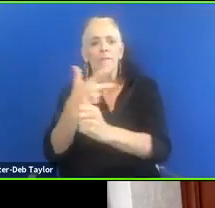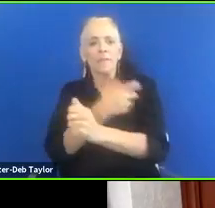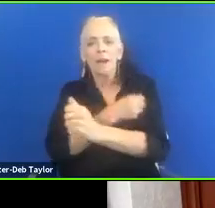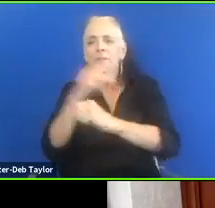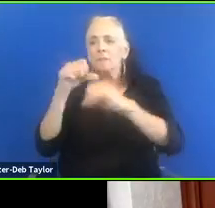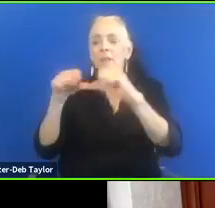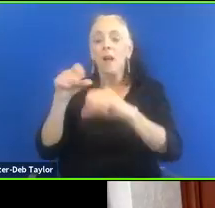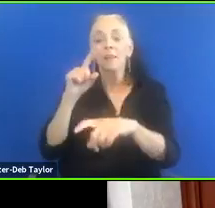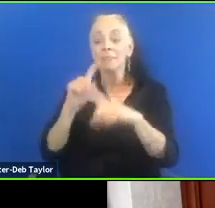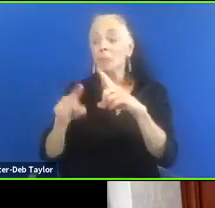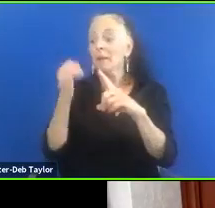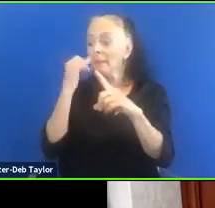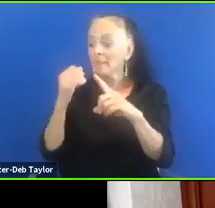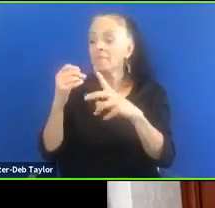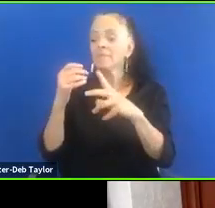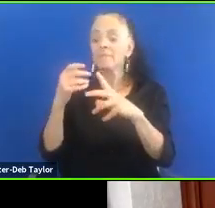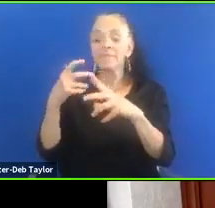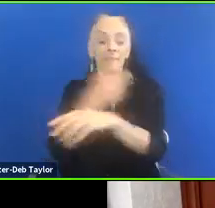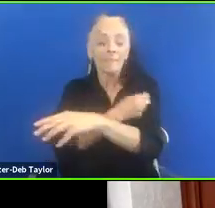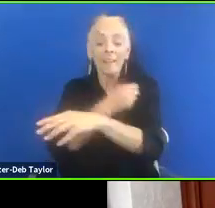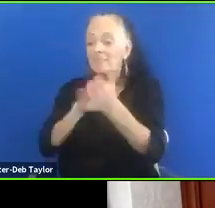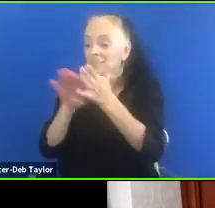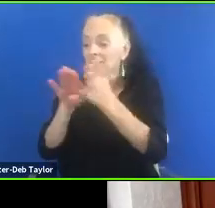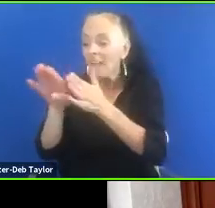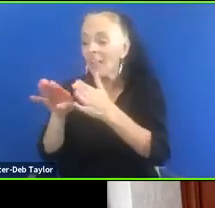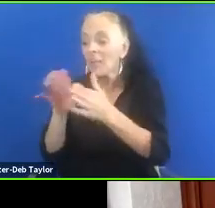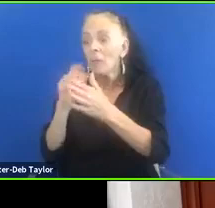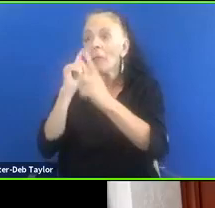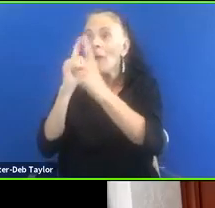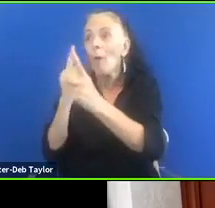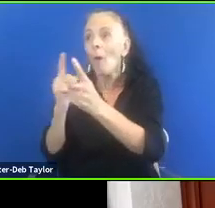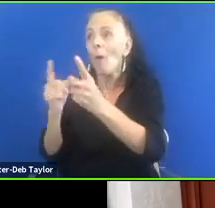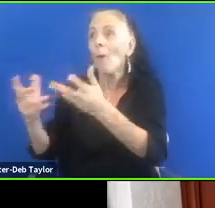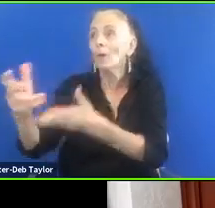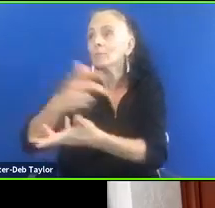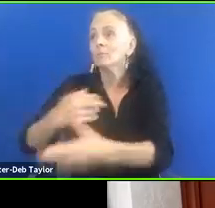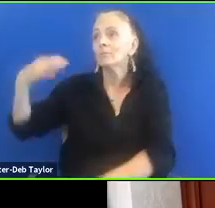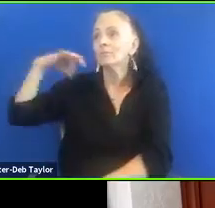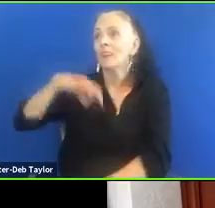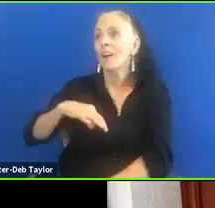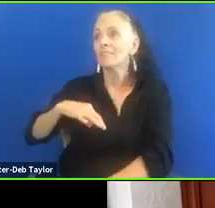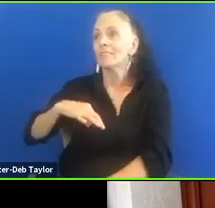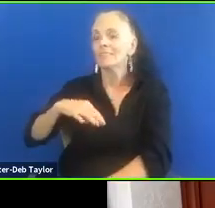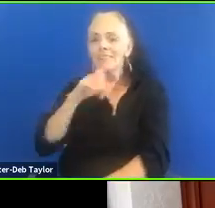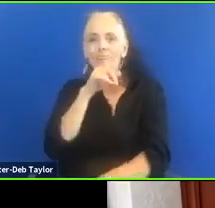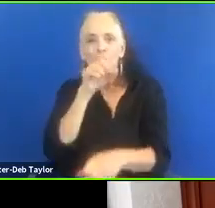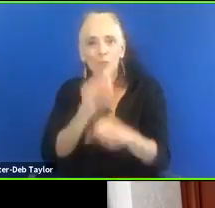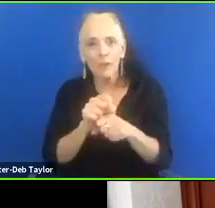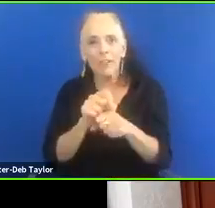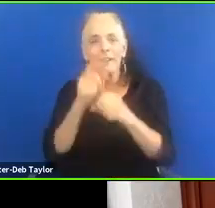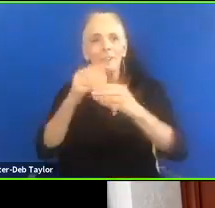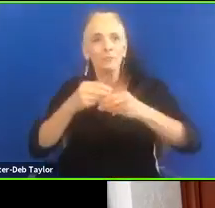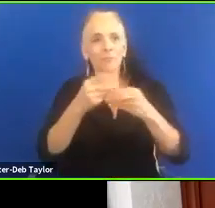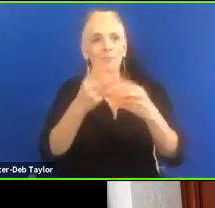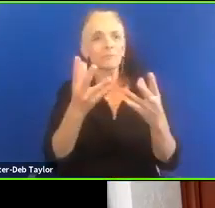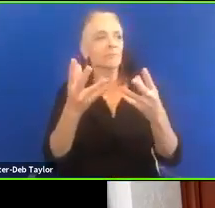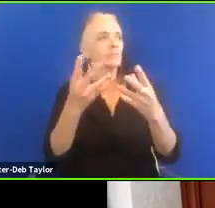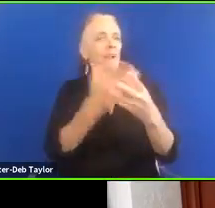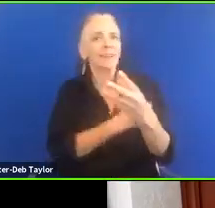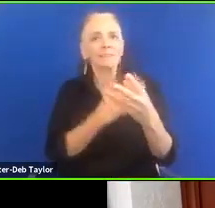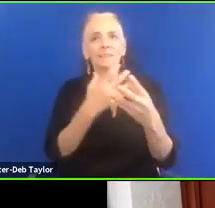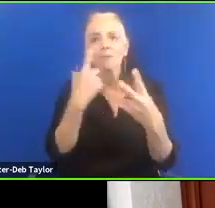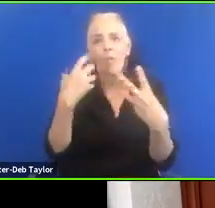for the purpose of profit making and not for health. And if we really want to,